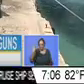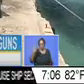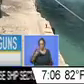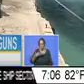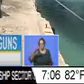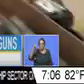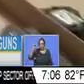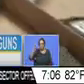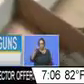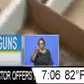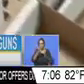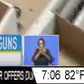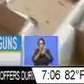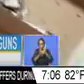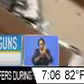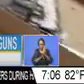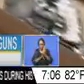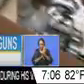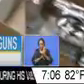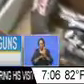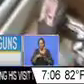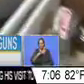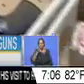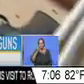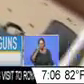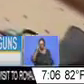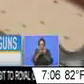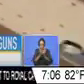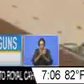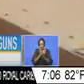enforcement must make measures to mitigate against the influx